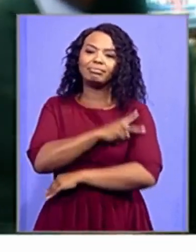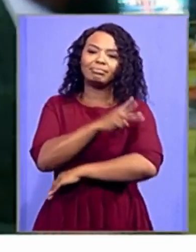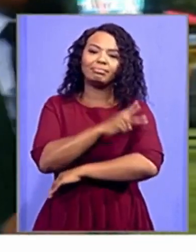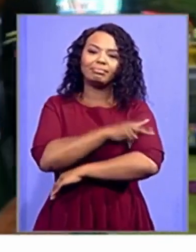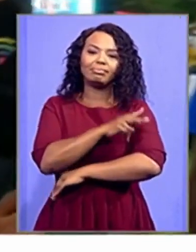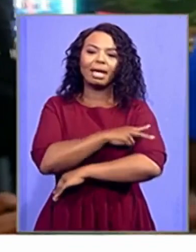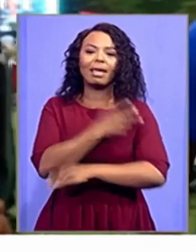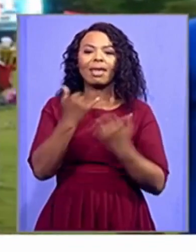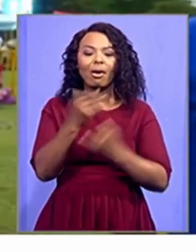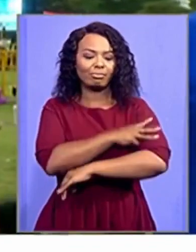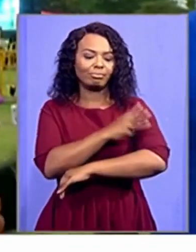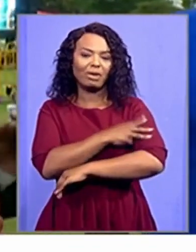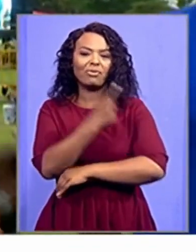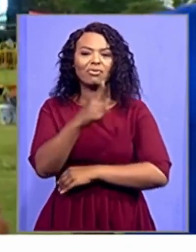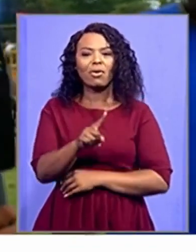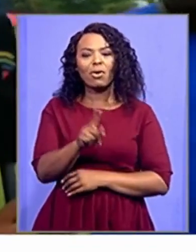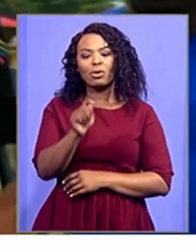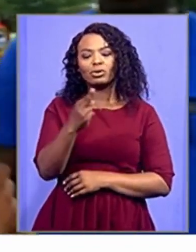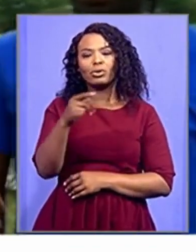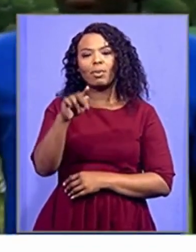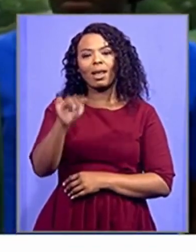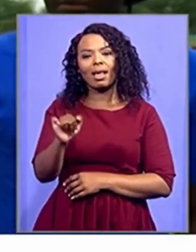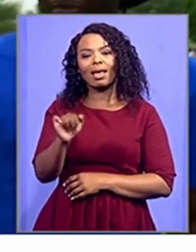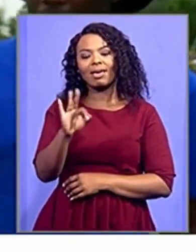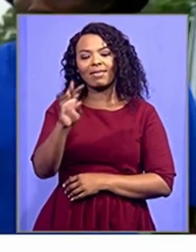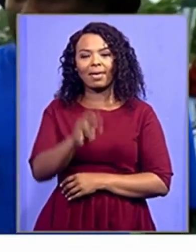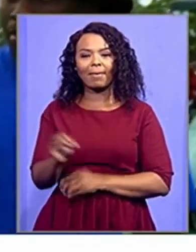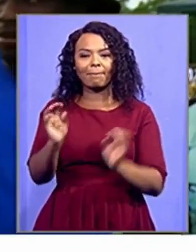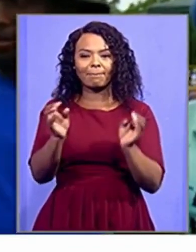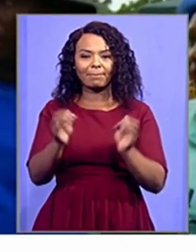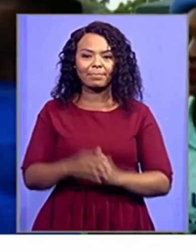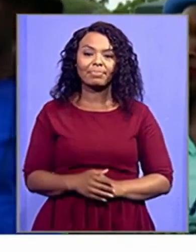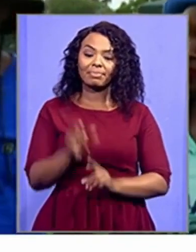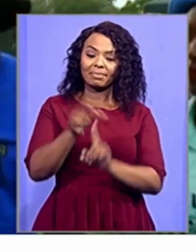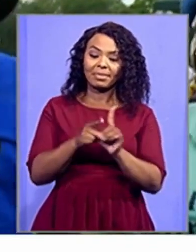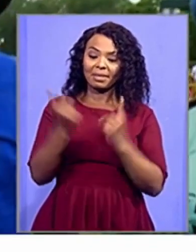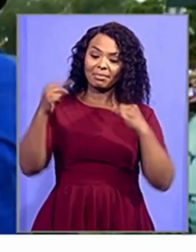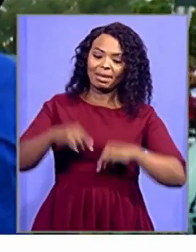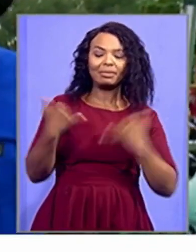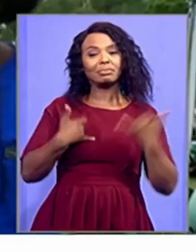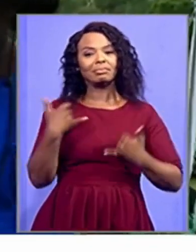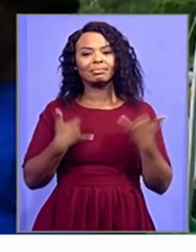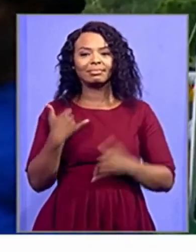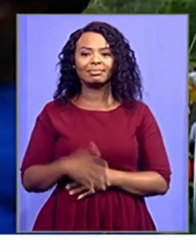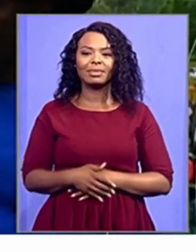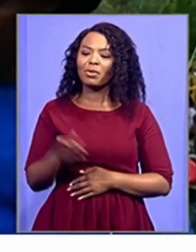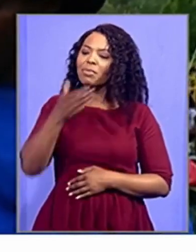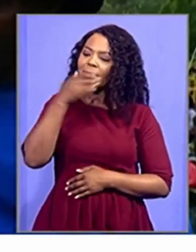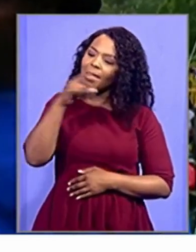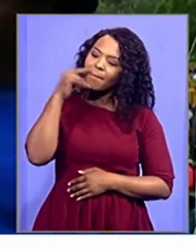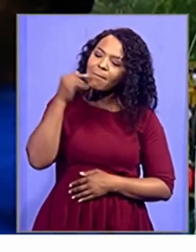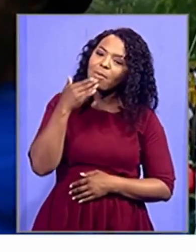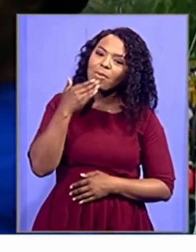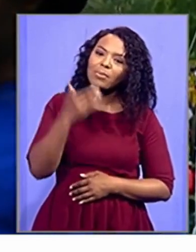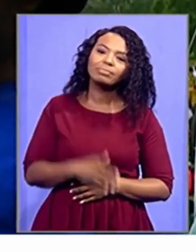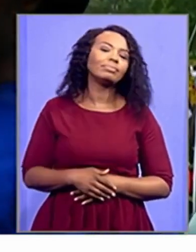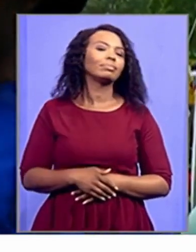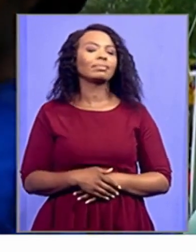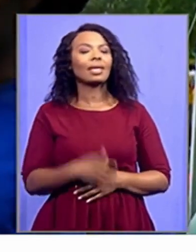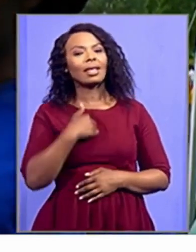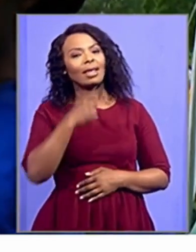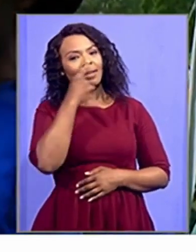ba batšheledi ba ile gore ba tlile fa go tla go keteka tšatši la lehono re botse rona wena kwena mane gona o tlišitšwe ke eng felo fa ka leboa ka lebitso